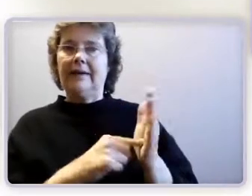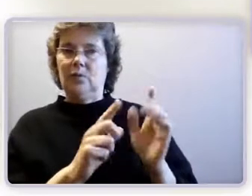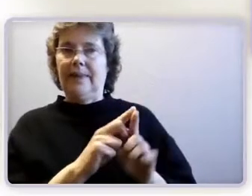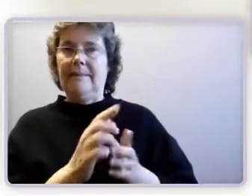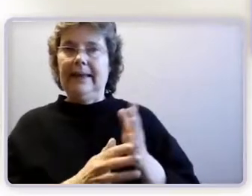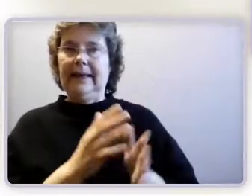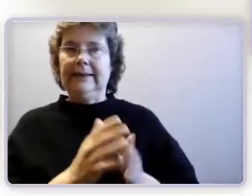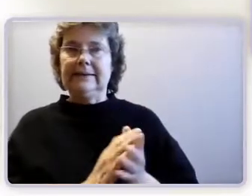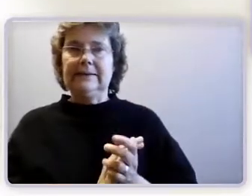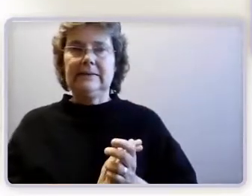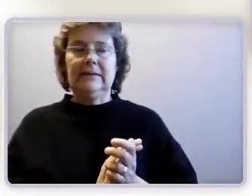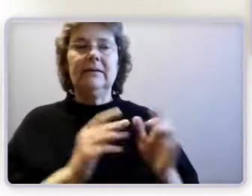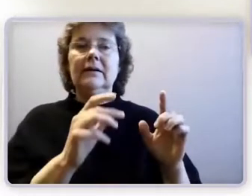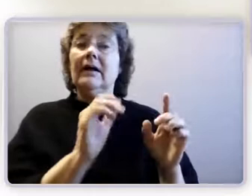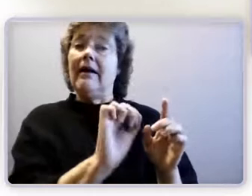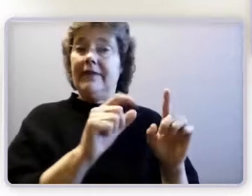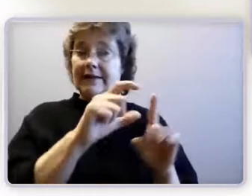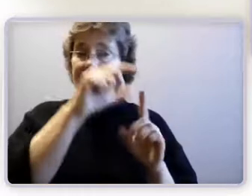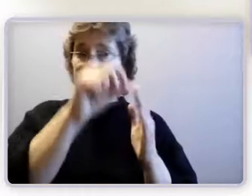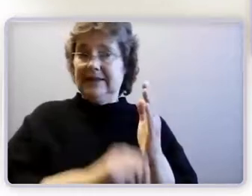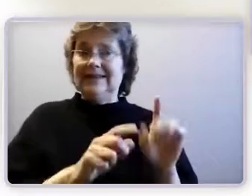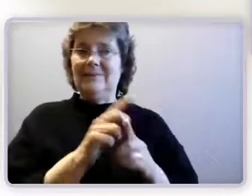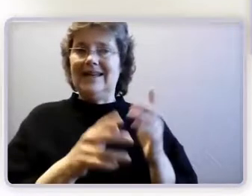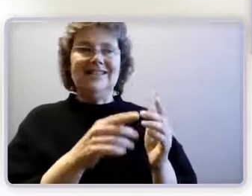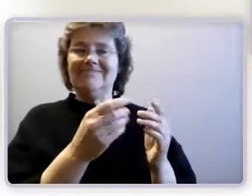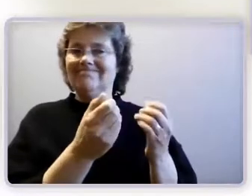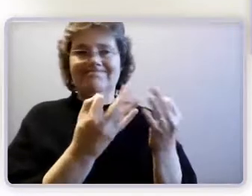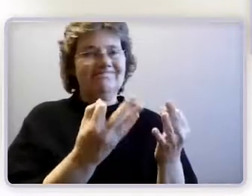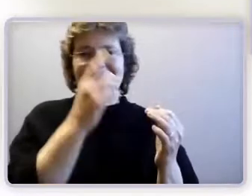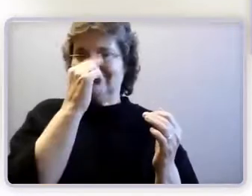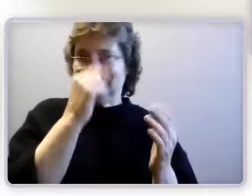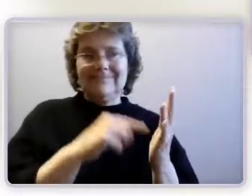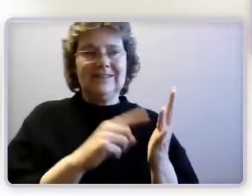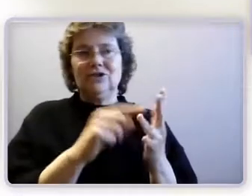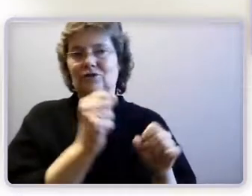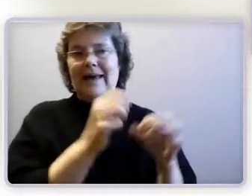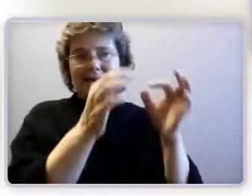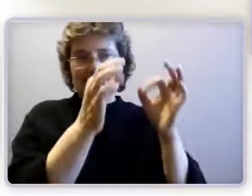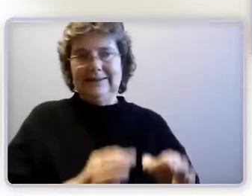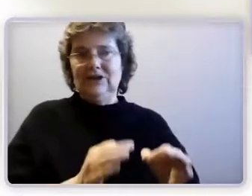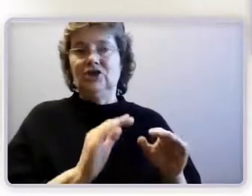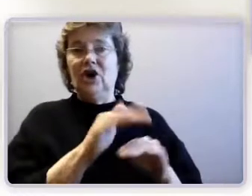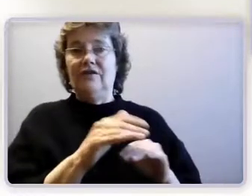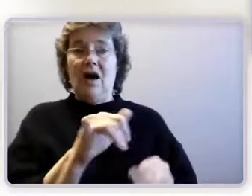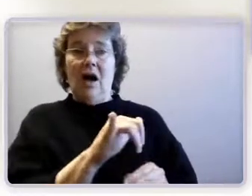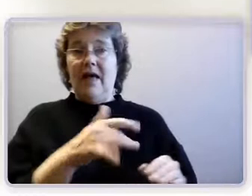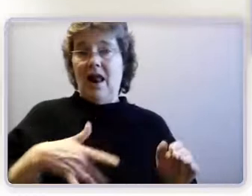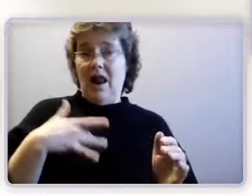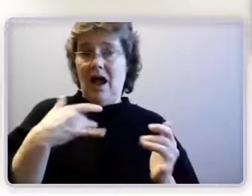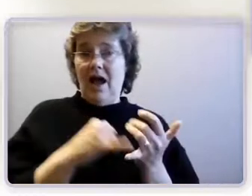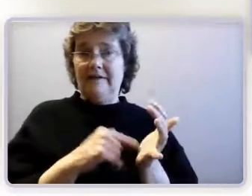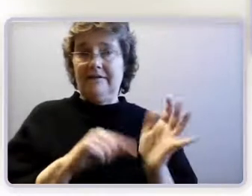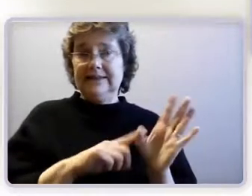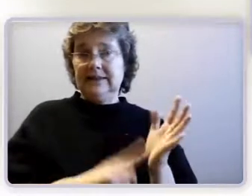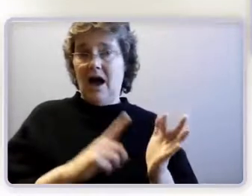must mean that the person doesn't have decision-making capacity about either their personal matters, their lifestyle, or their